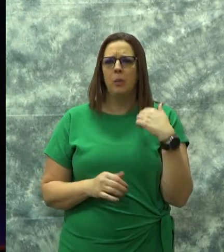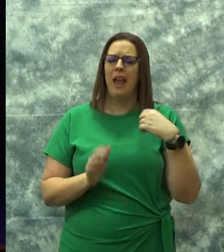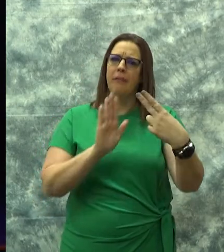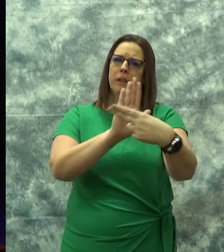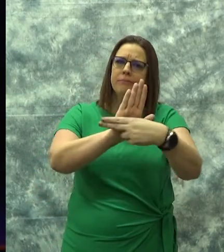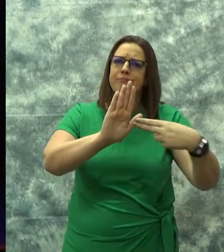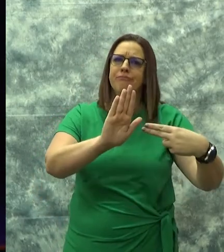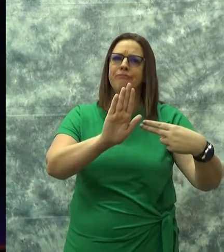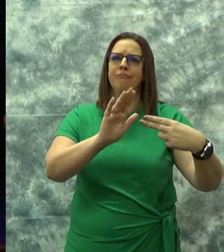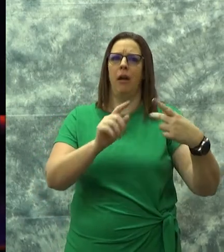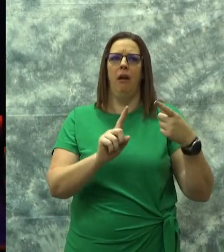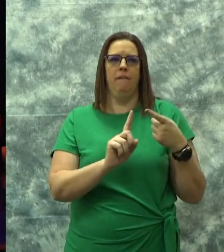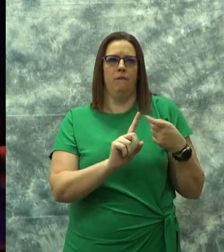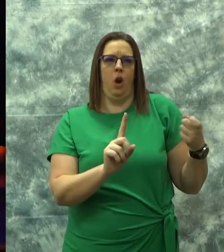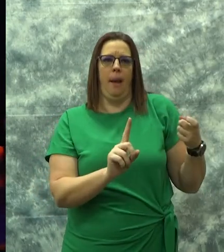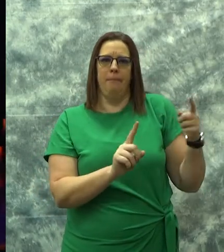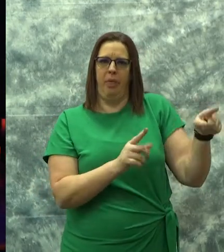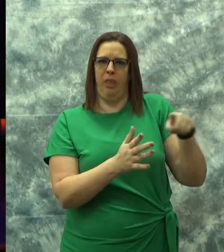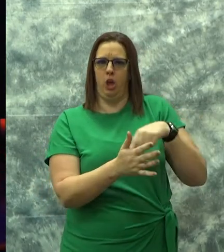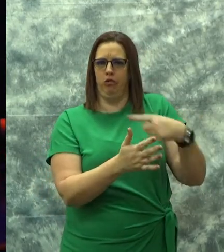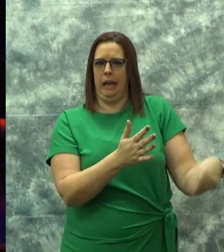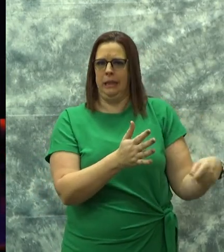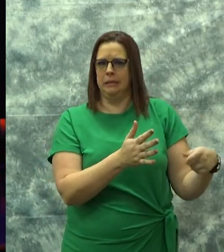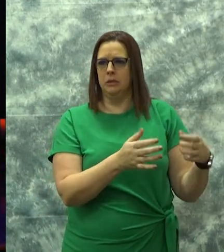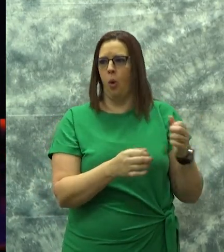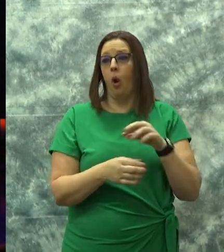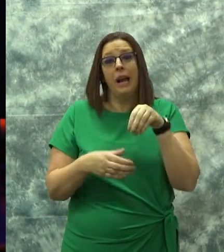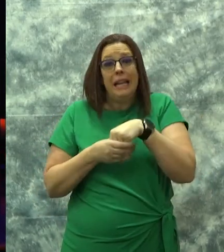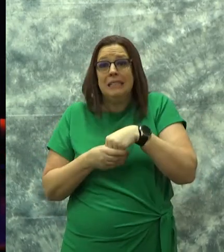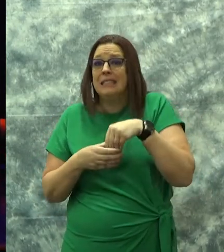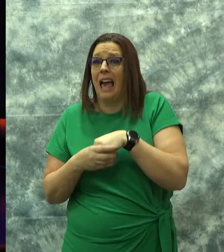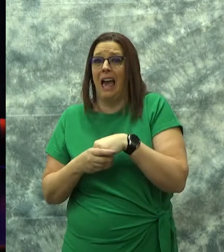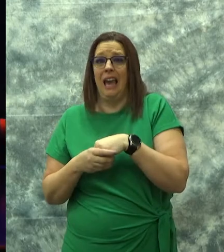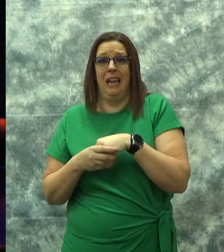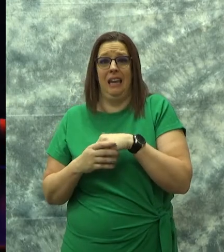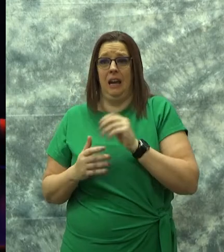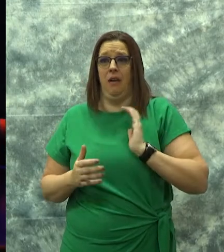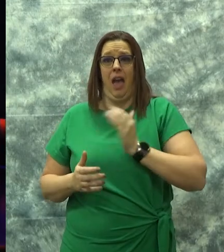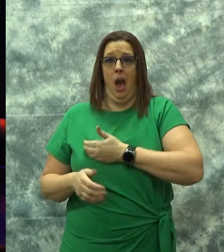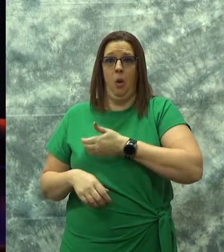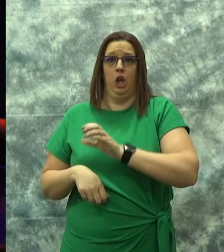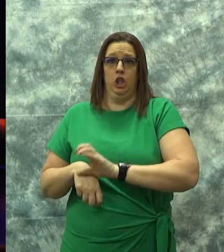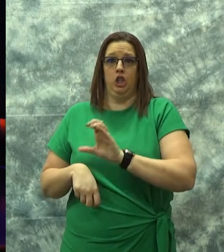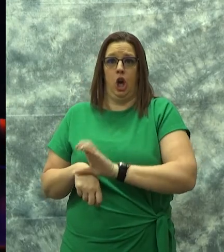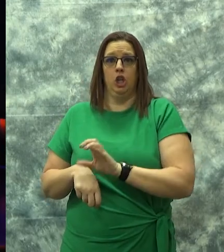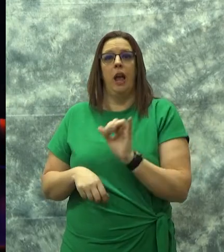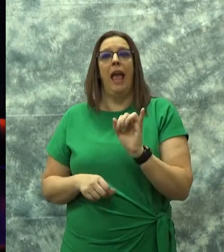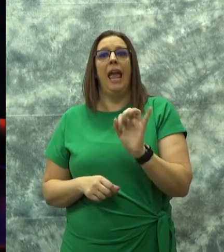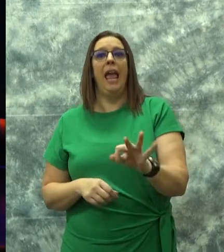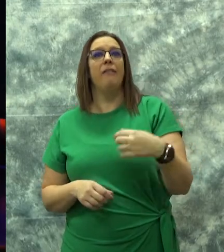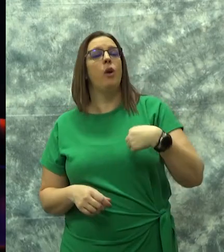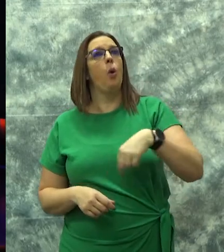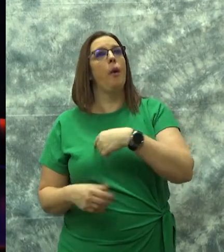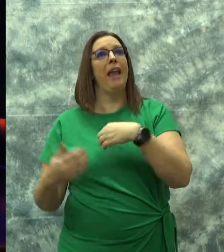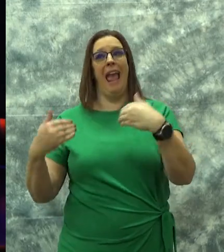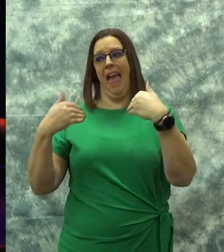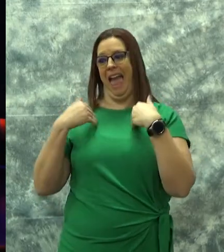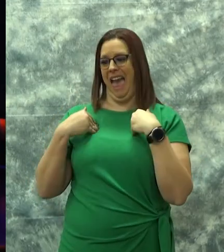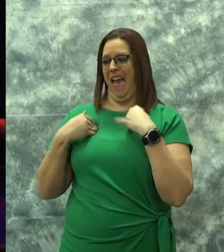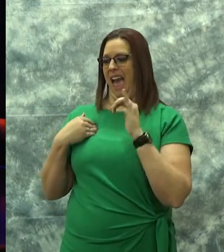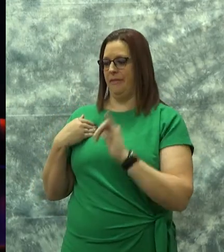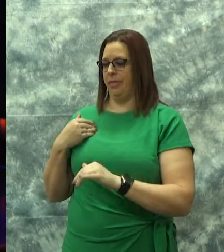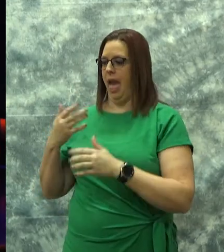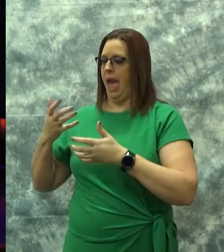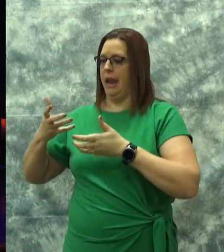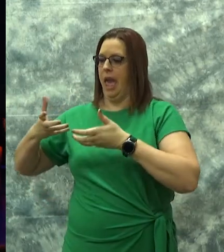might persist from our critics or from inside, right here in our own midst, that if we have